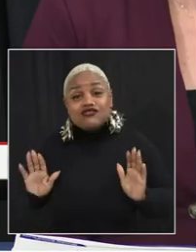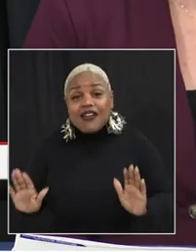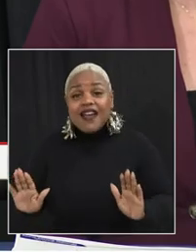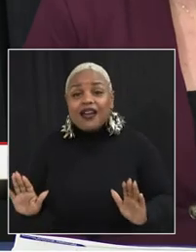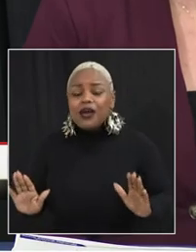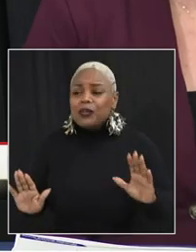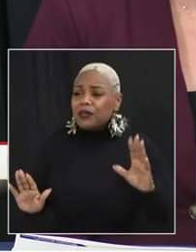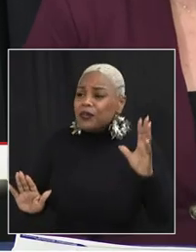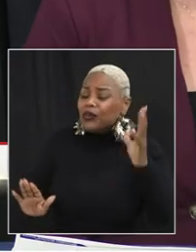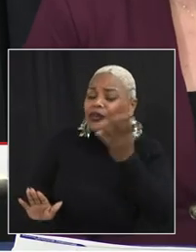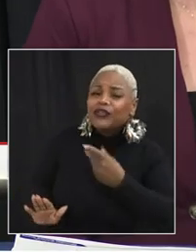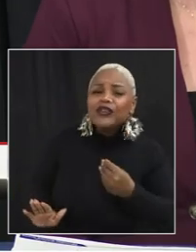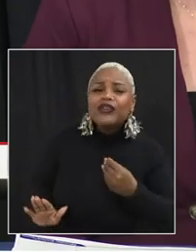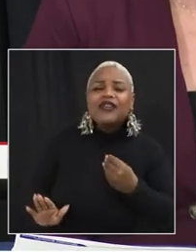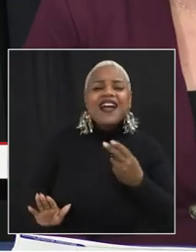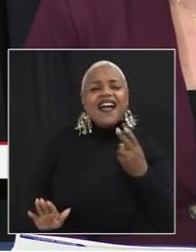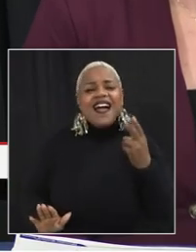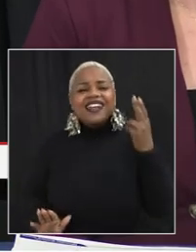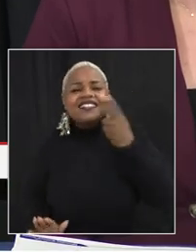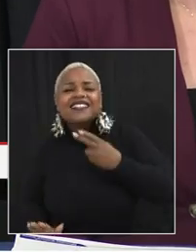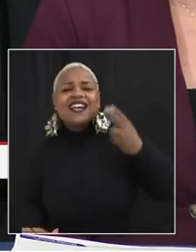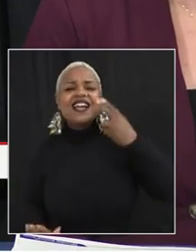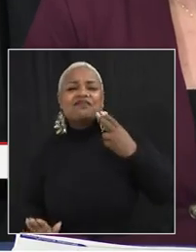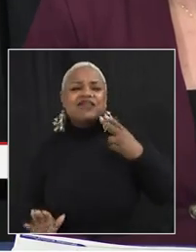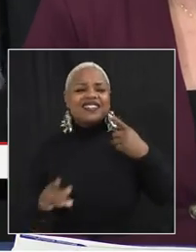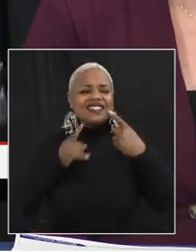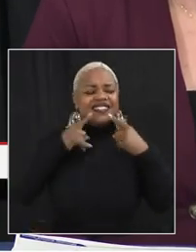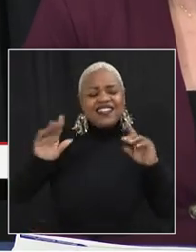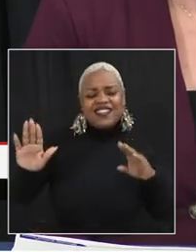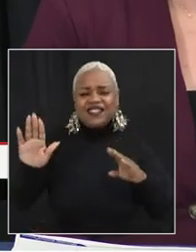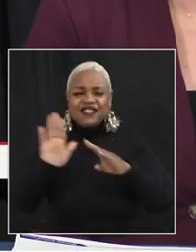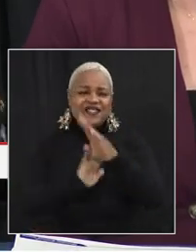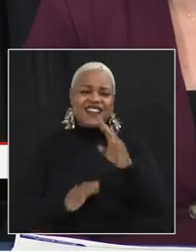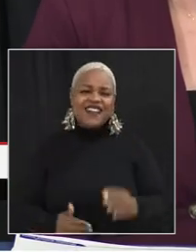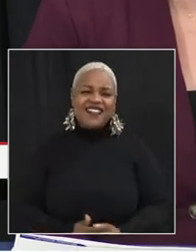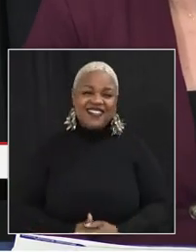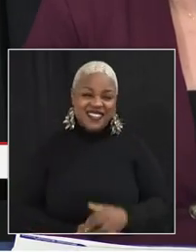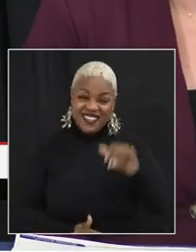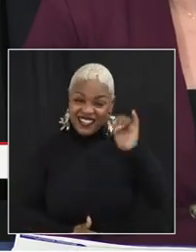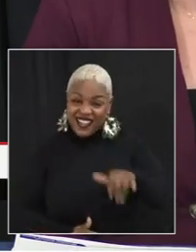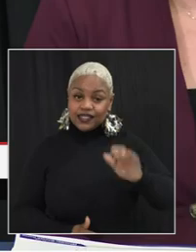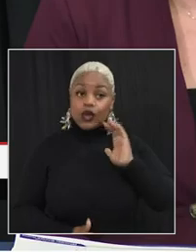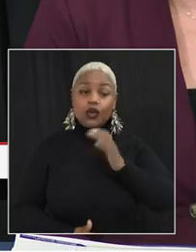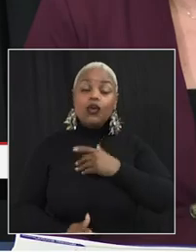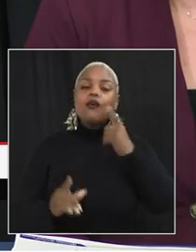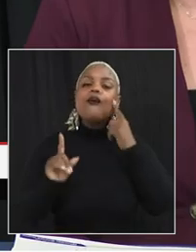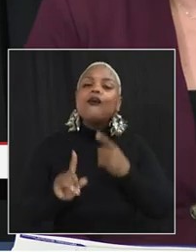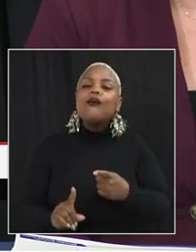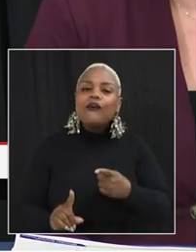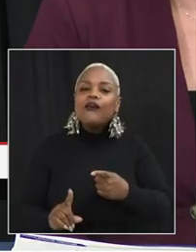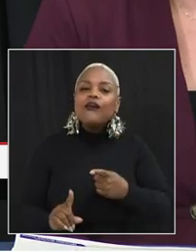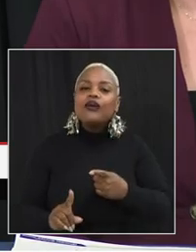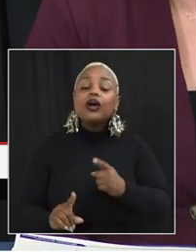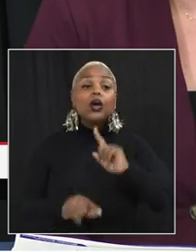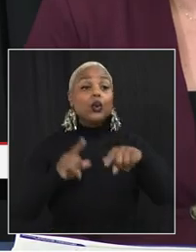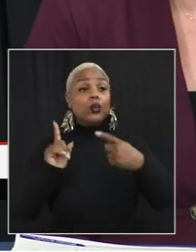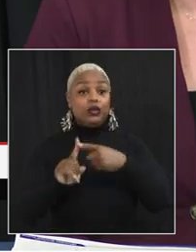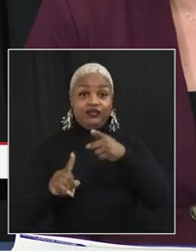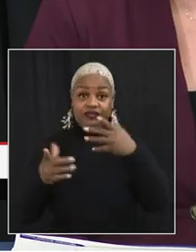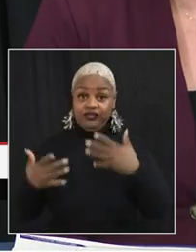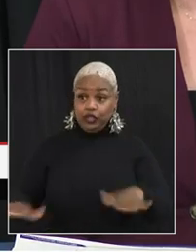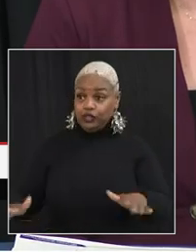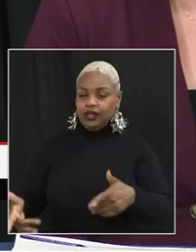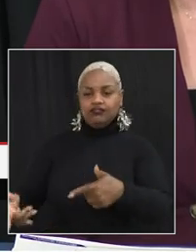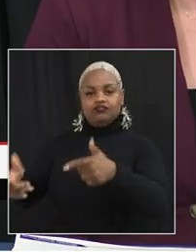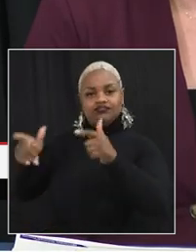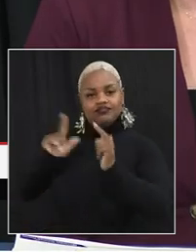and thriving. And that's our ultimate goal, to be where you are, to walk in your shoes. So thank you for joining us today. I